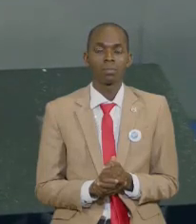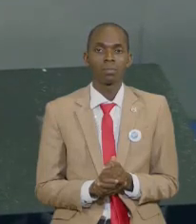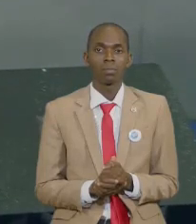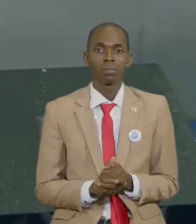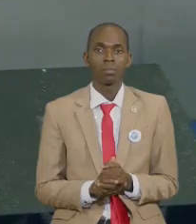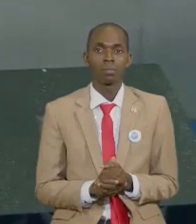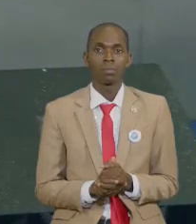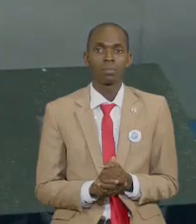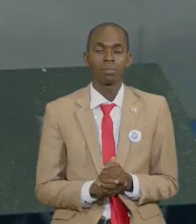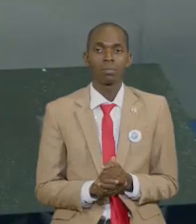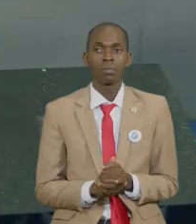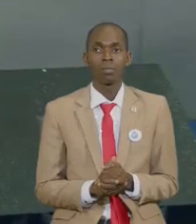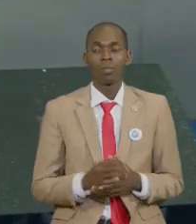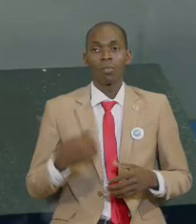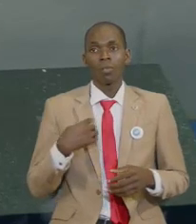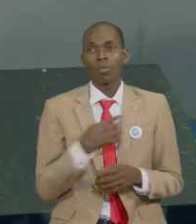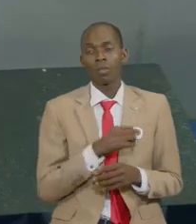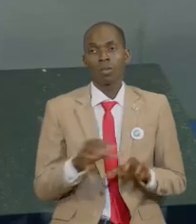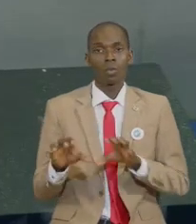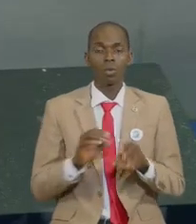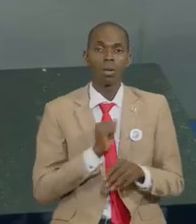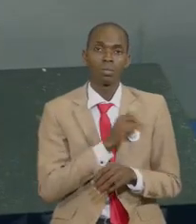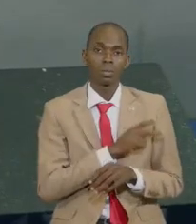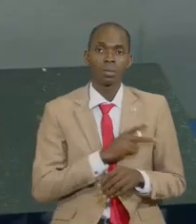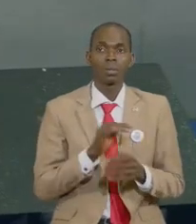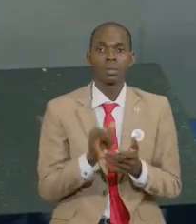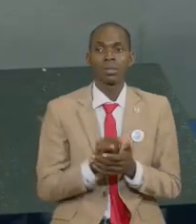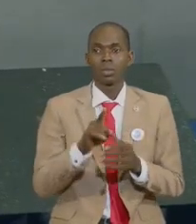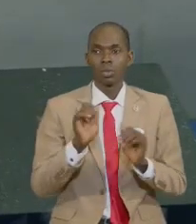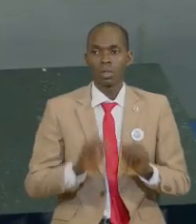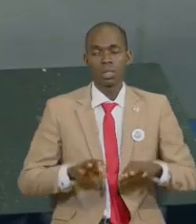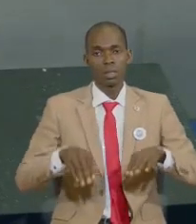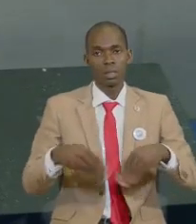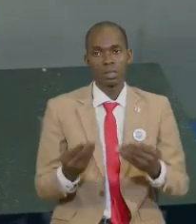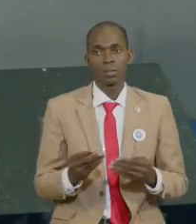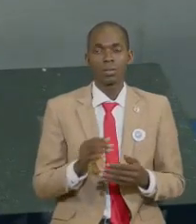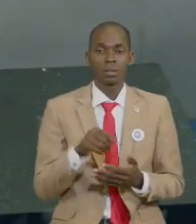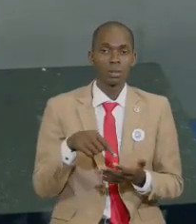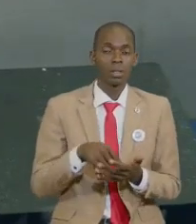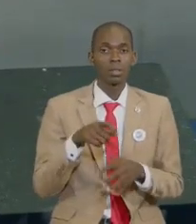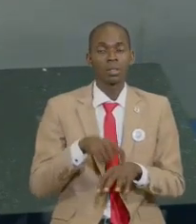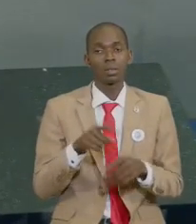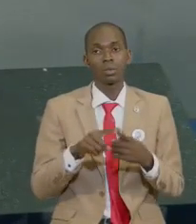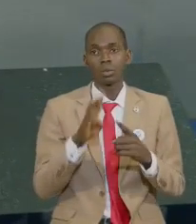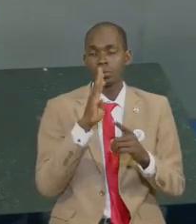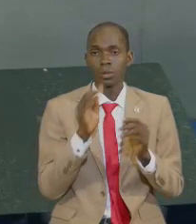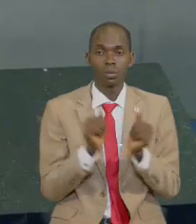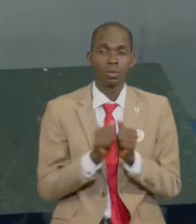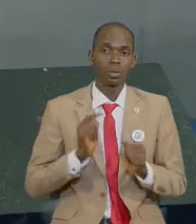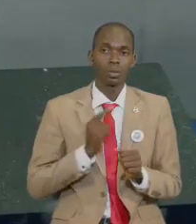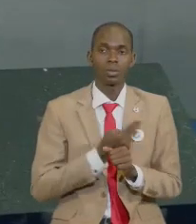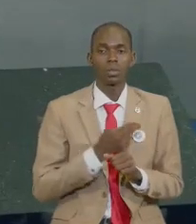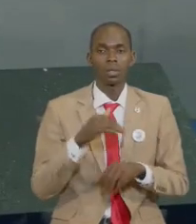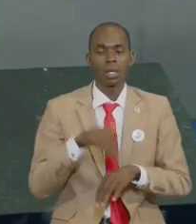We do appreciate that you can give this time to be with us in this combined